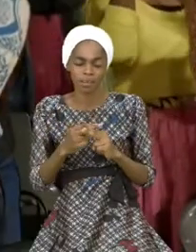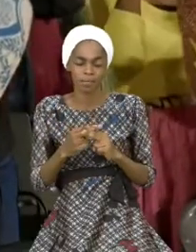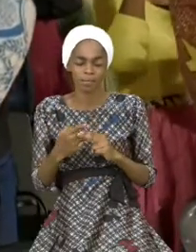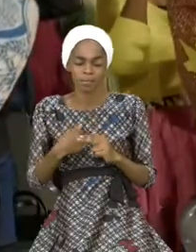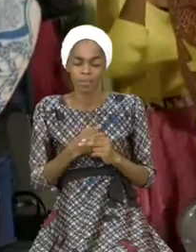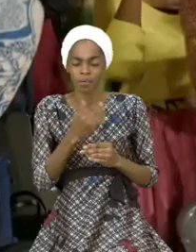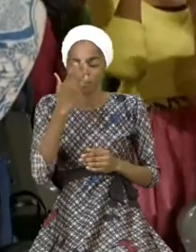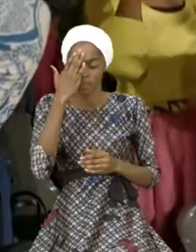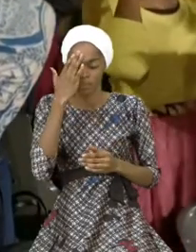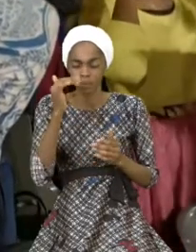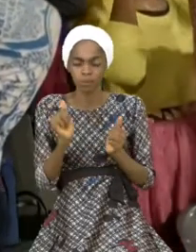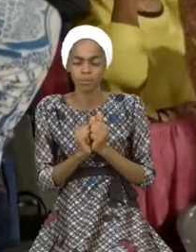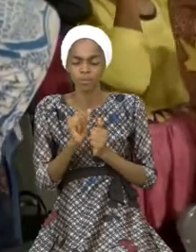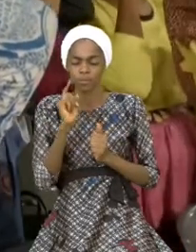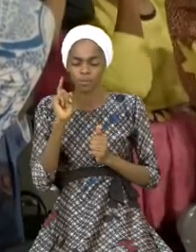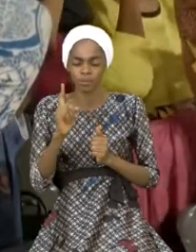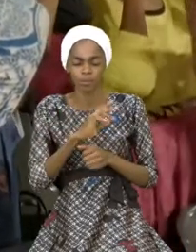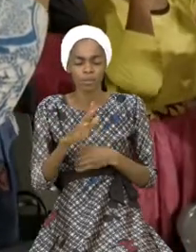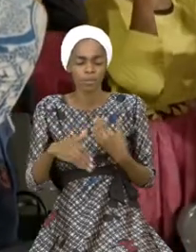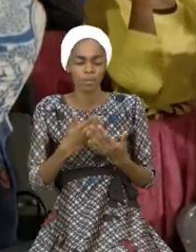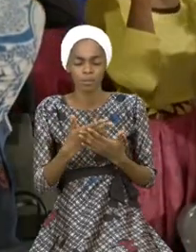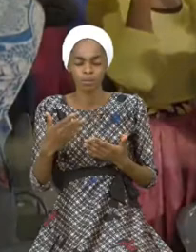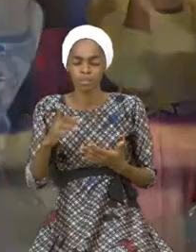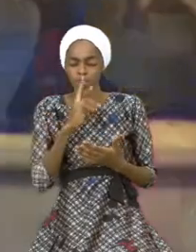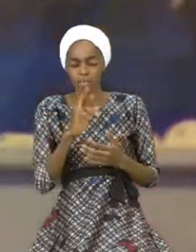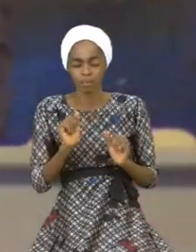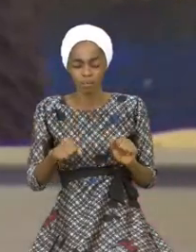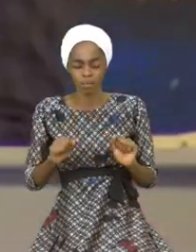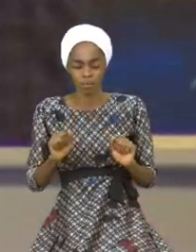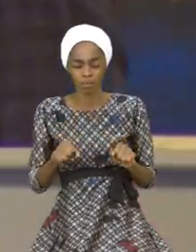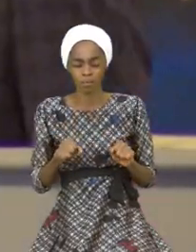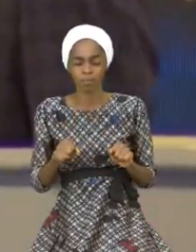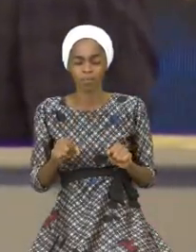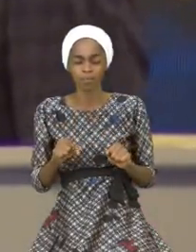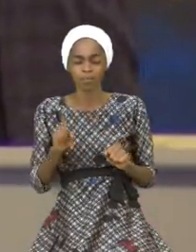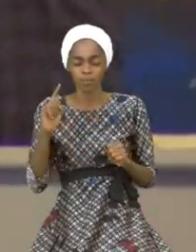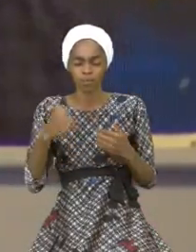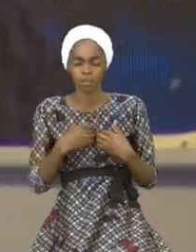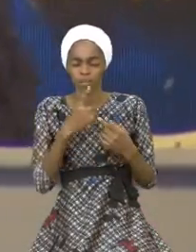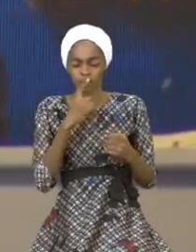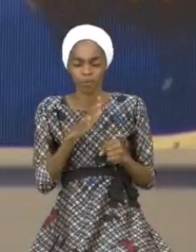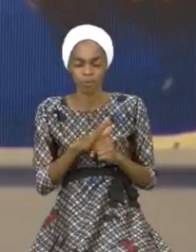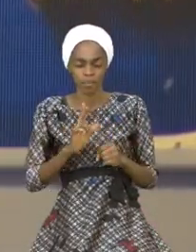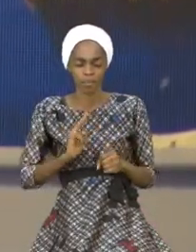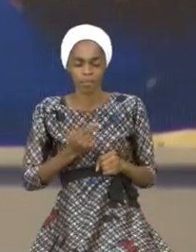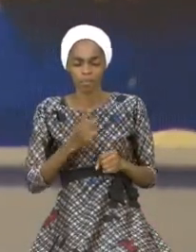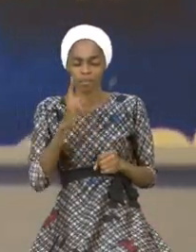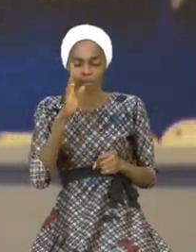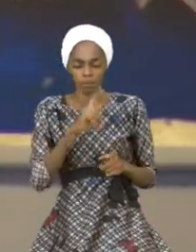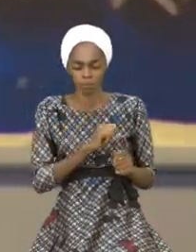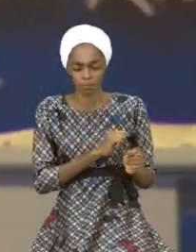know with you all things are possible. You have promised us you will